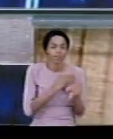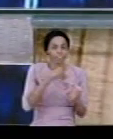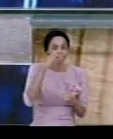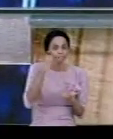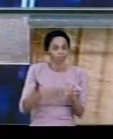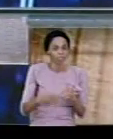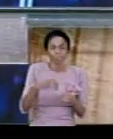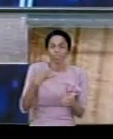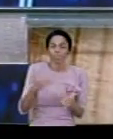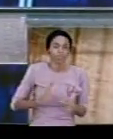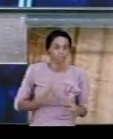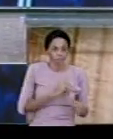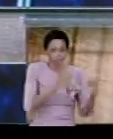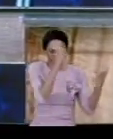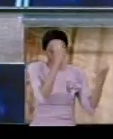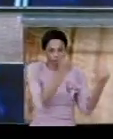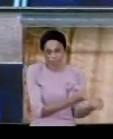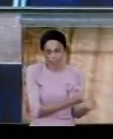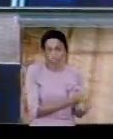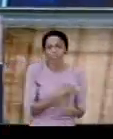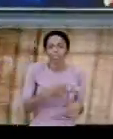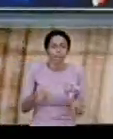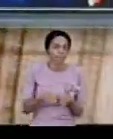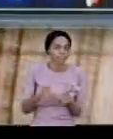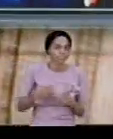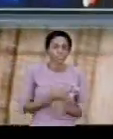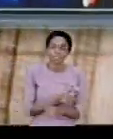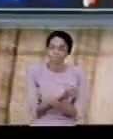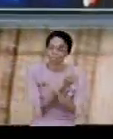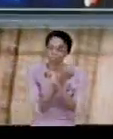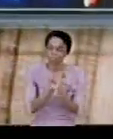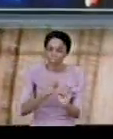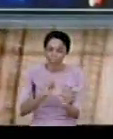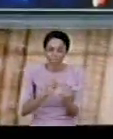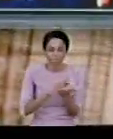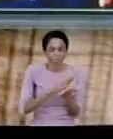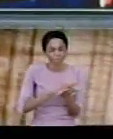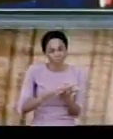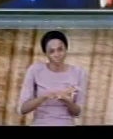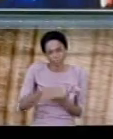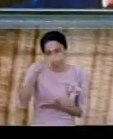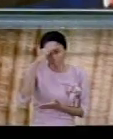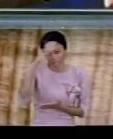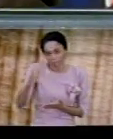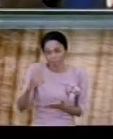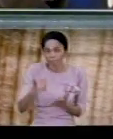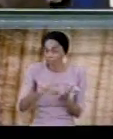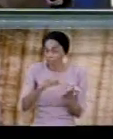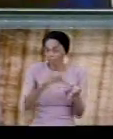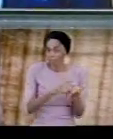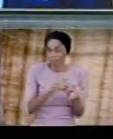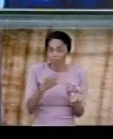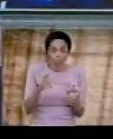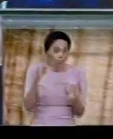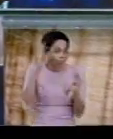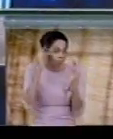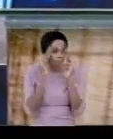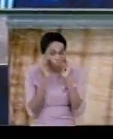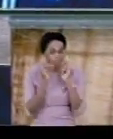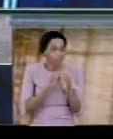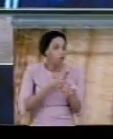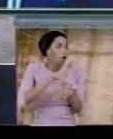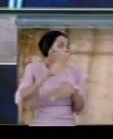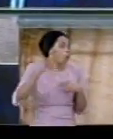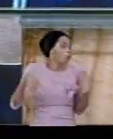faith. And as a redeemed righteous man, the law of Moses, the whole law,